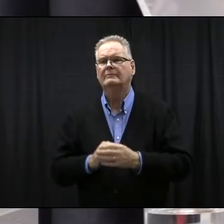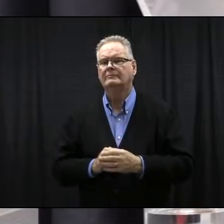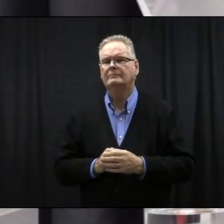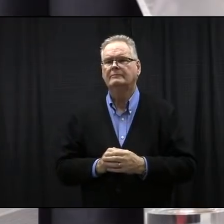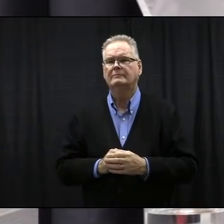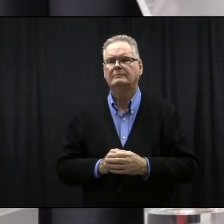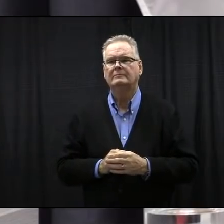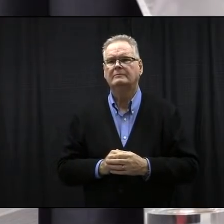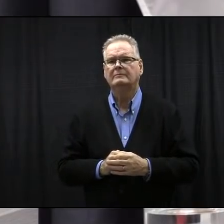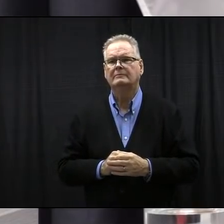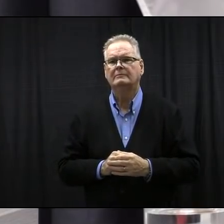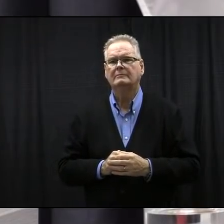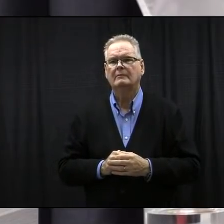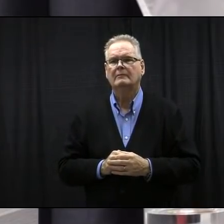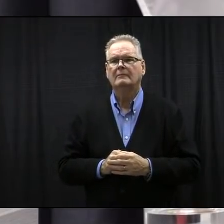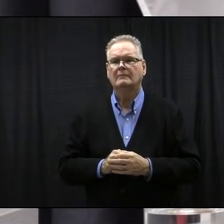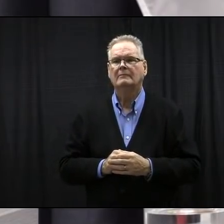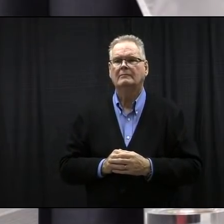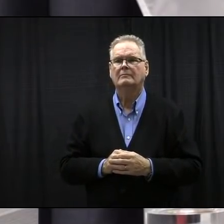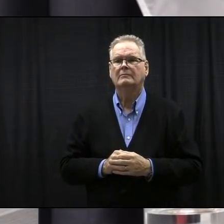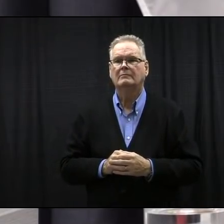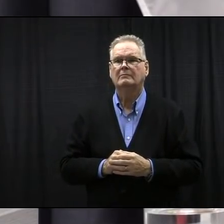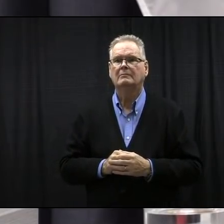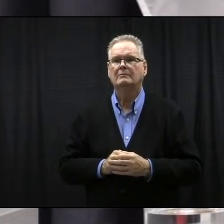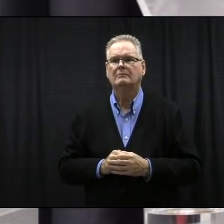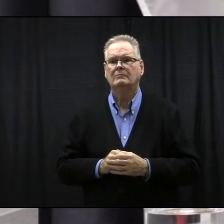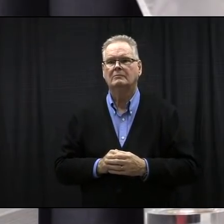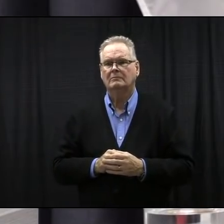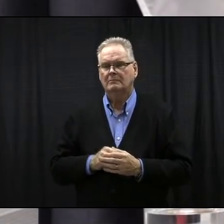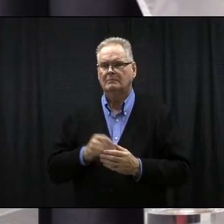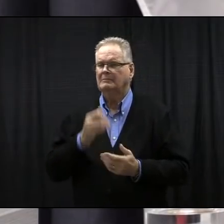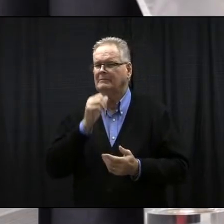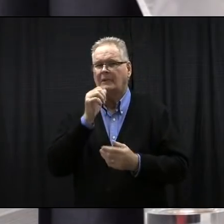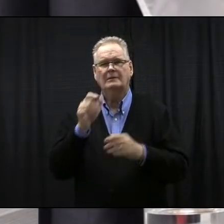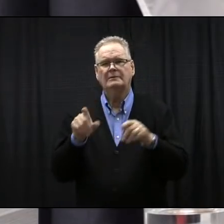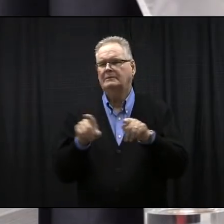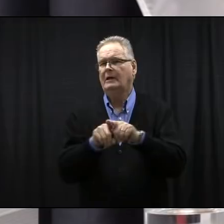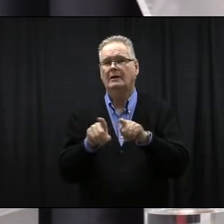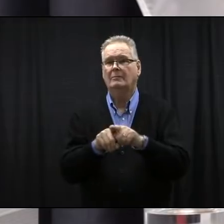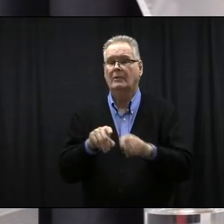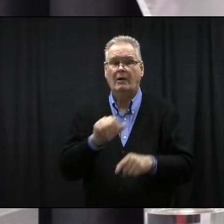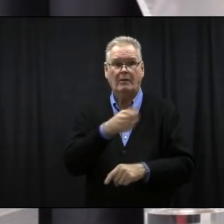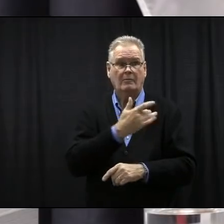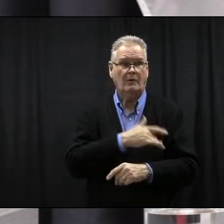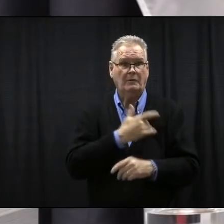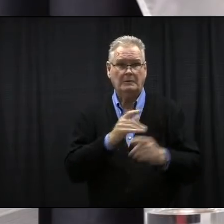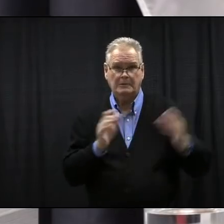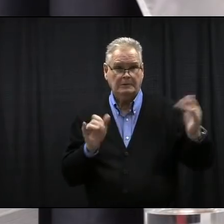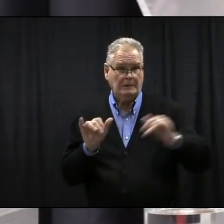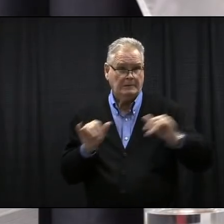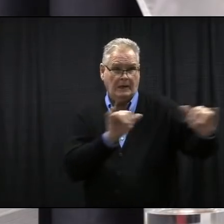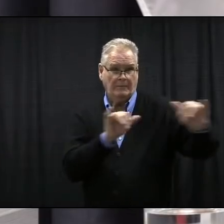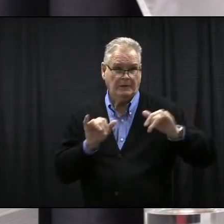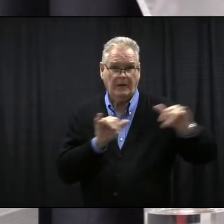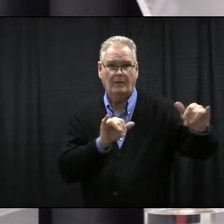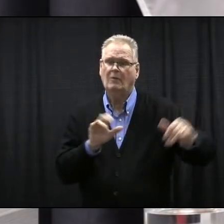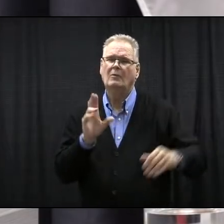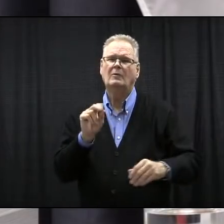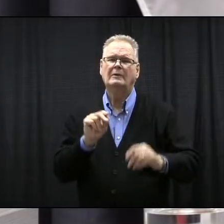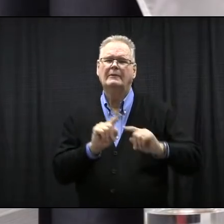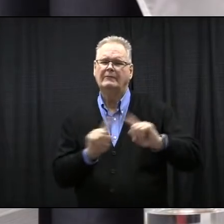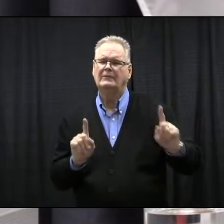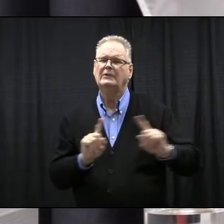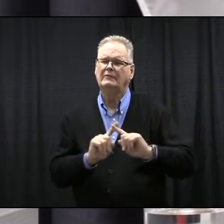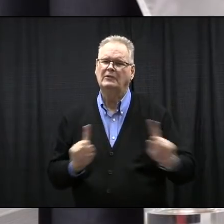pretty well any other jurisdiction. We went into this announcement with vaccine rates for second doses in the